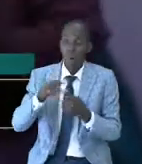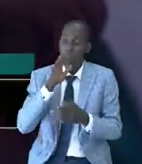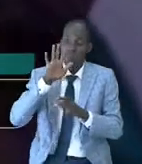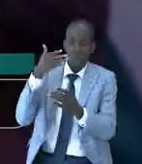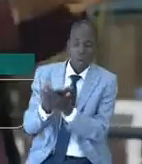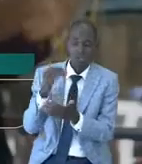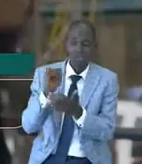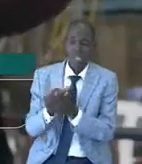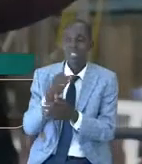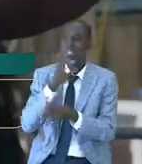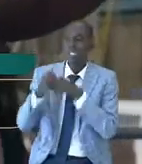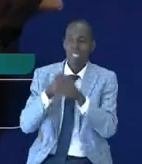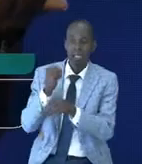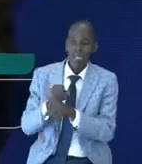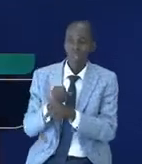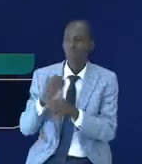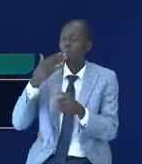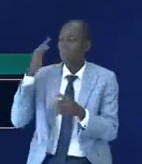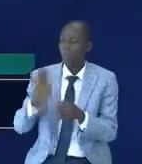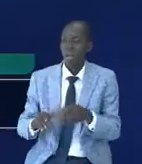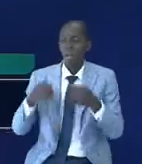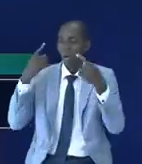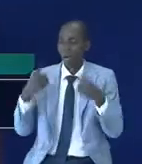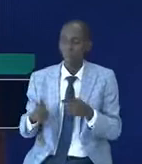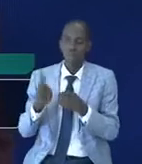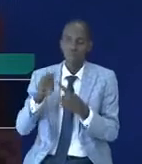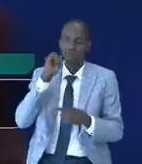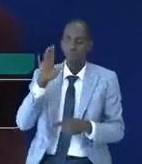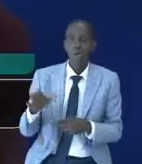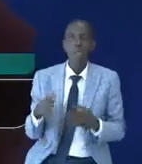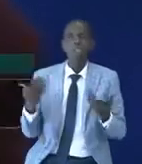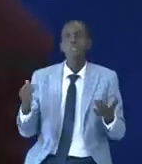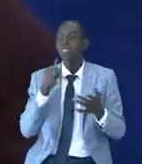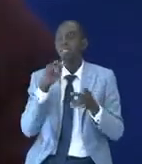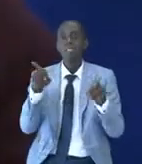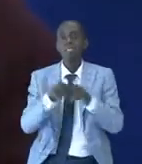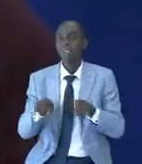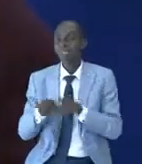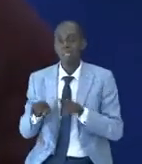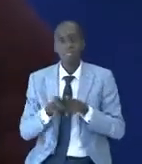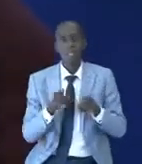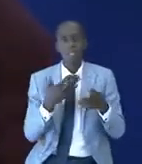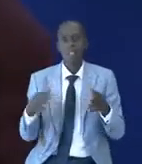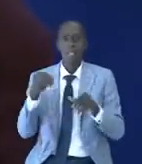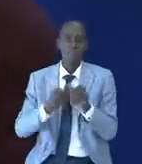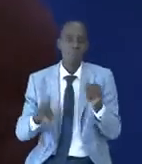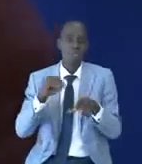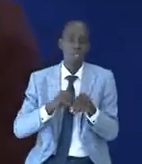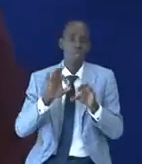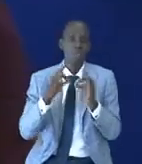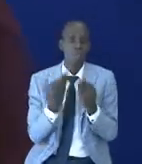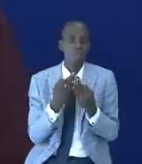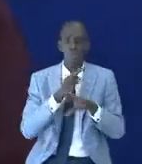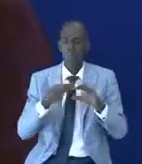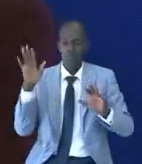sisters got to this, it's like it's running in the family. Bad news, the gospel has come. The good news has come